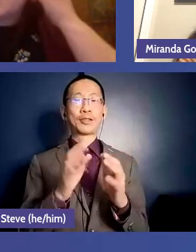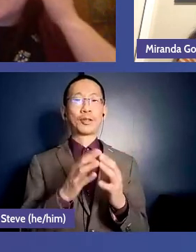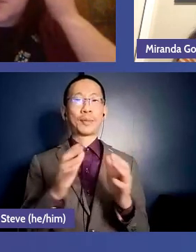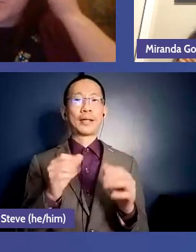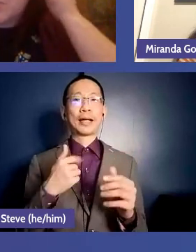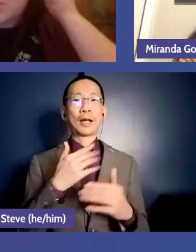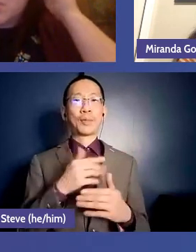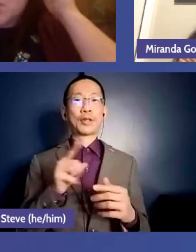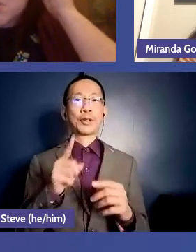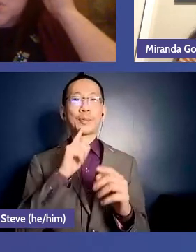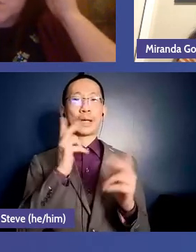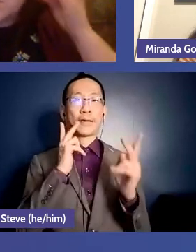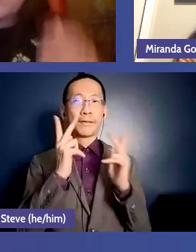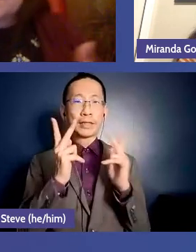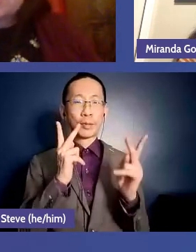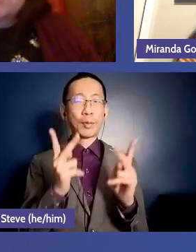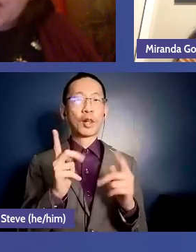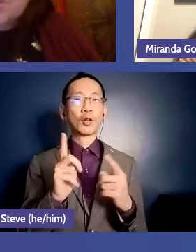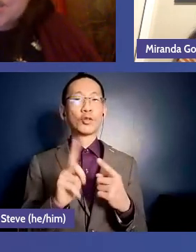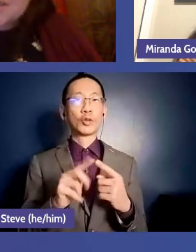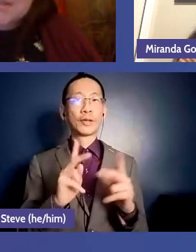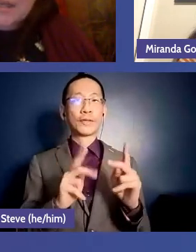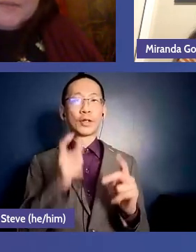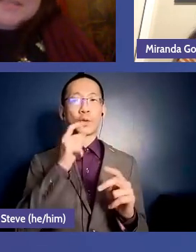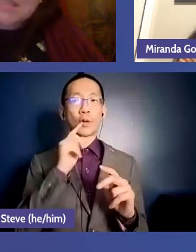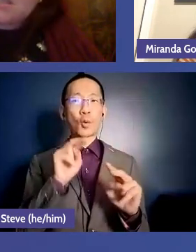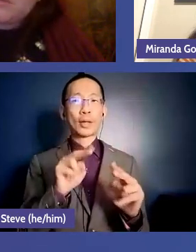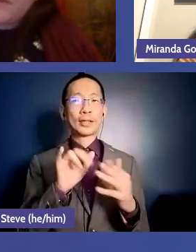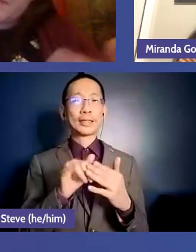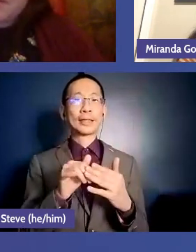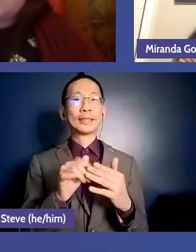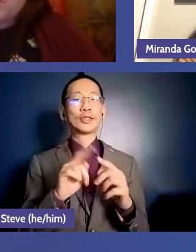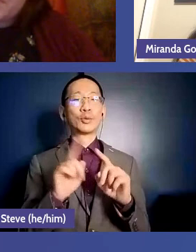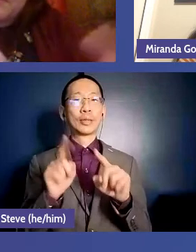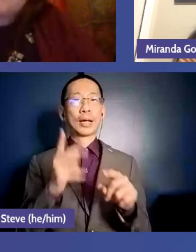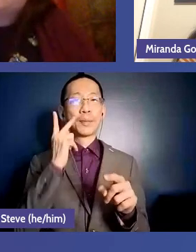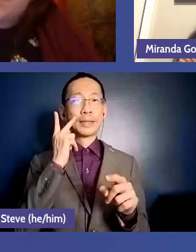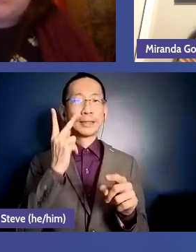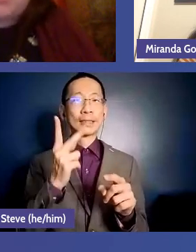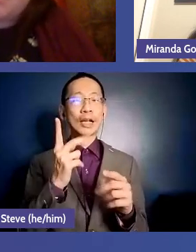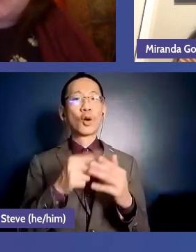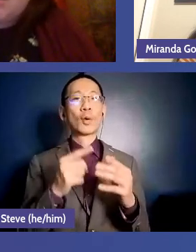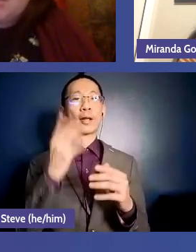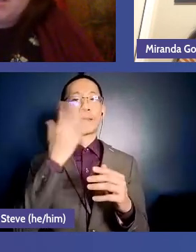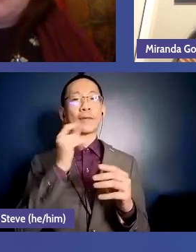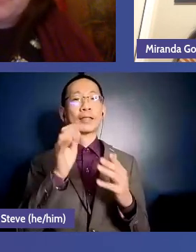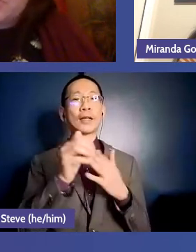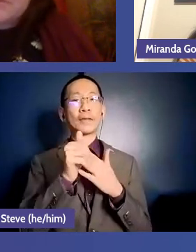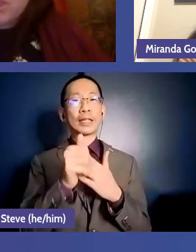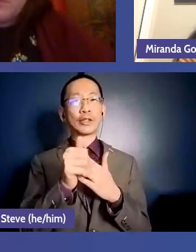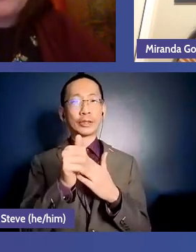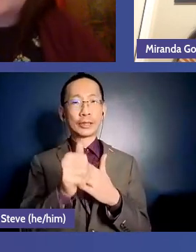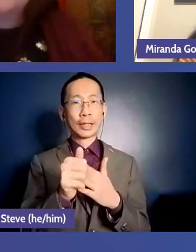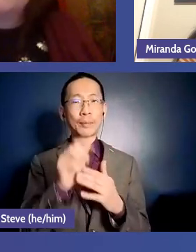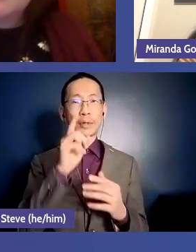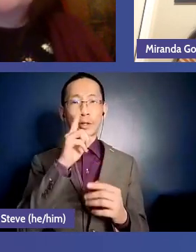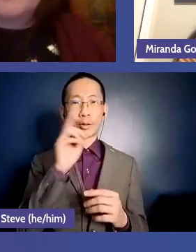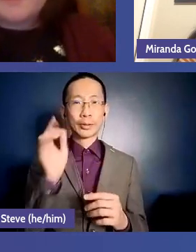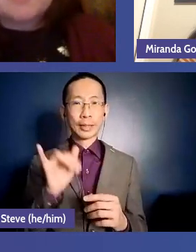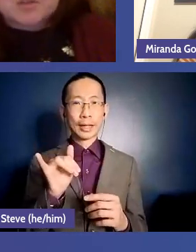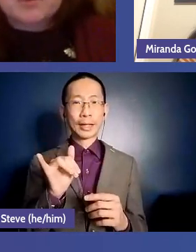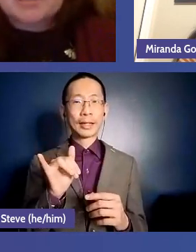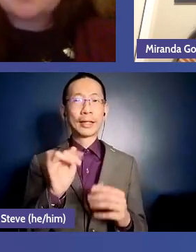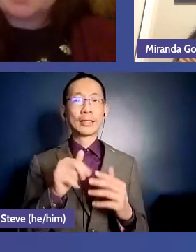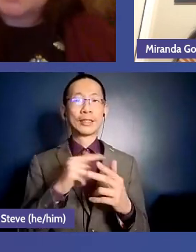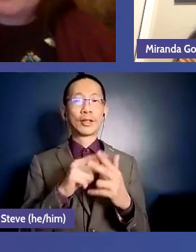appreciate you being visible to the folks that are watching this to kind of see what the face of leadership look. You know, these